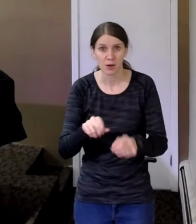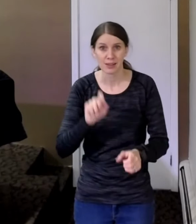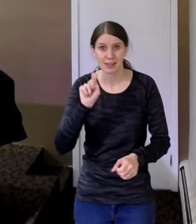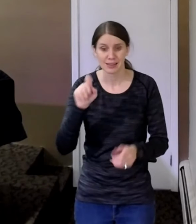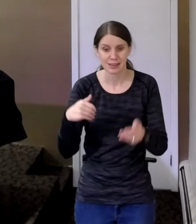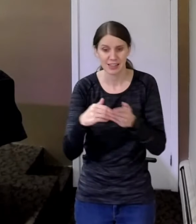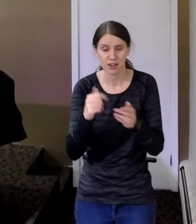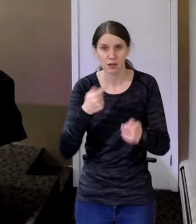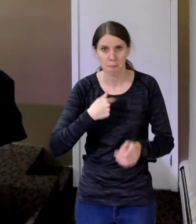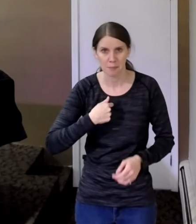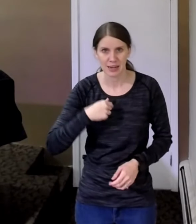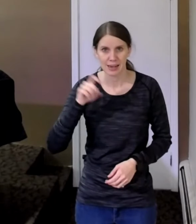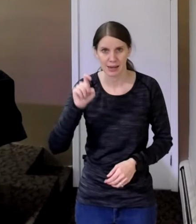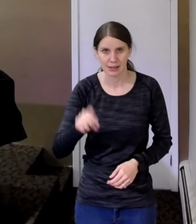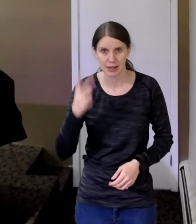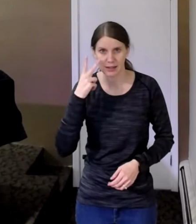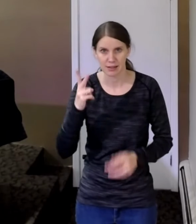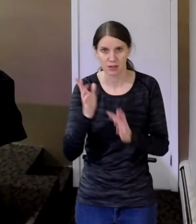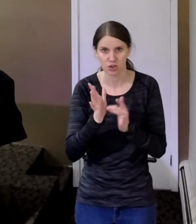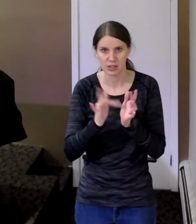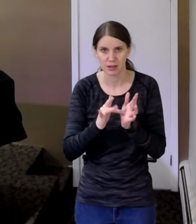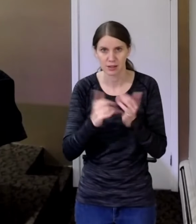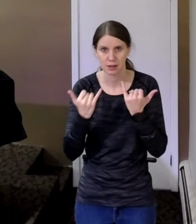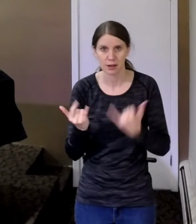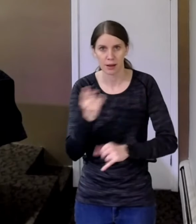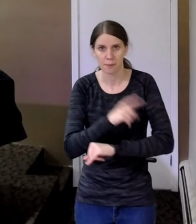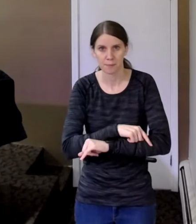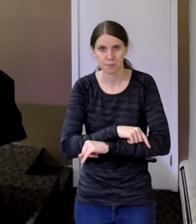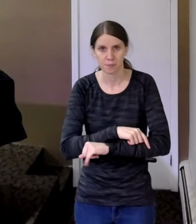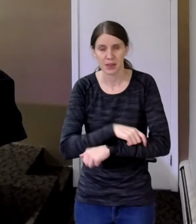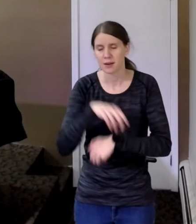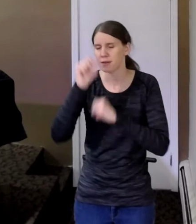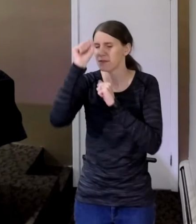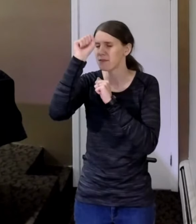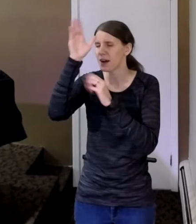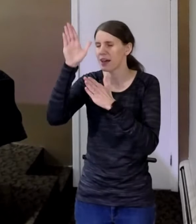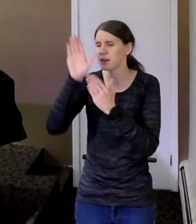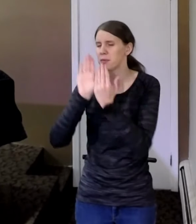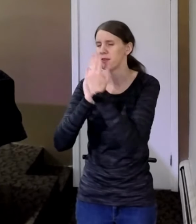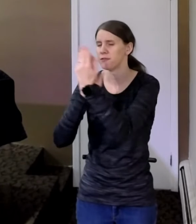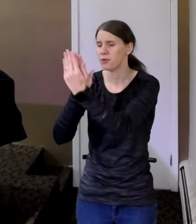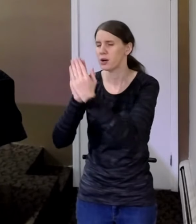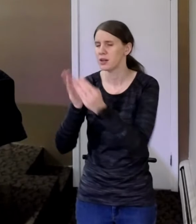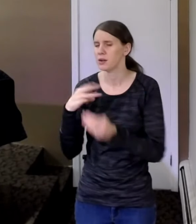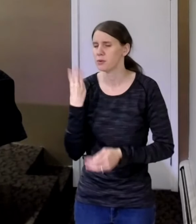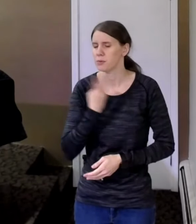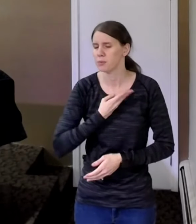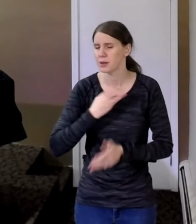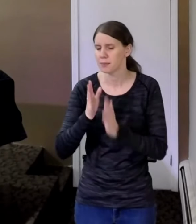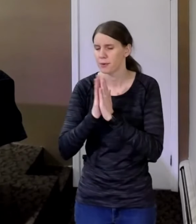Jesus today. Heavenly Father, as we come before You, we pray. We pray,